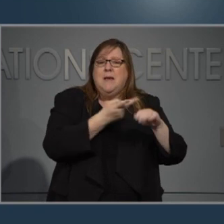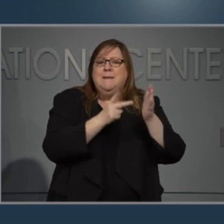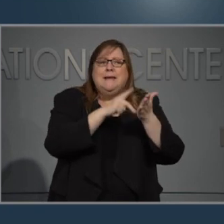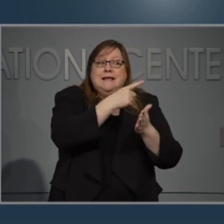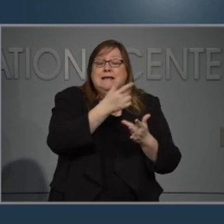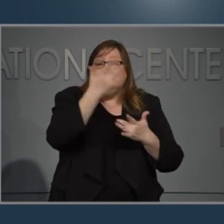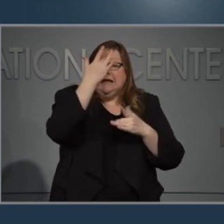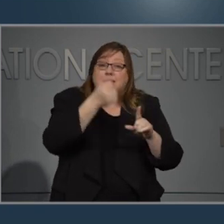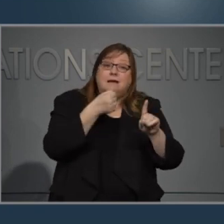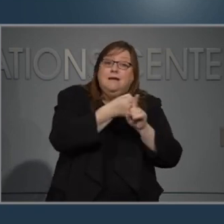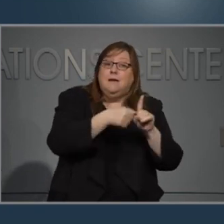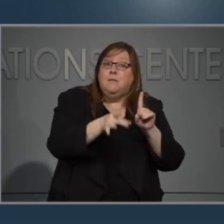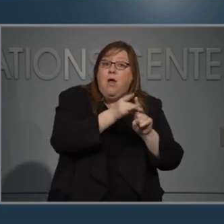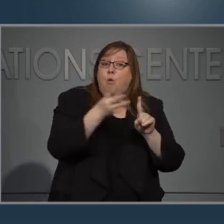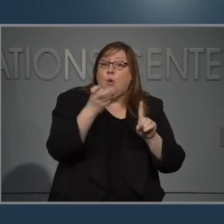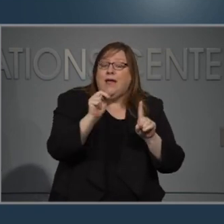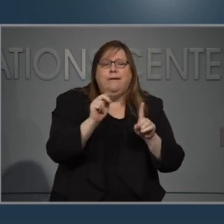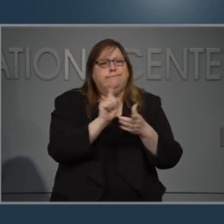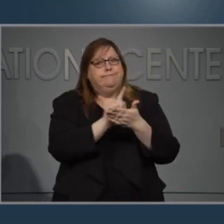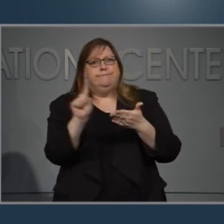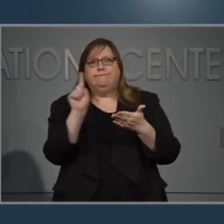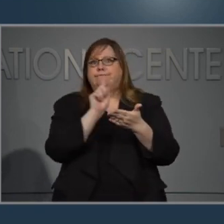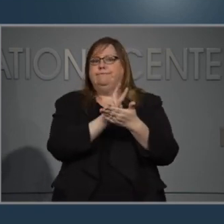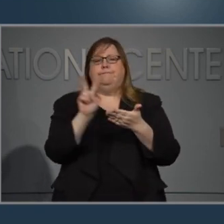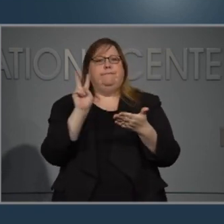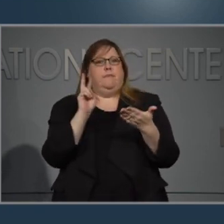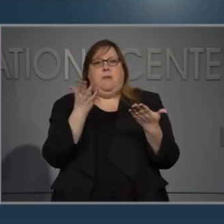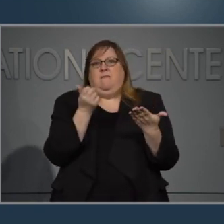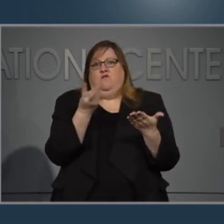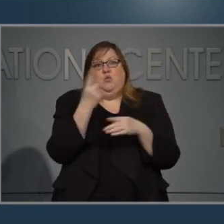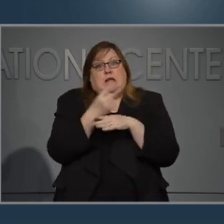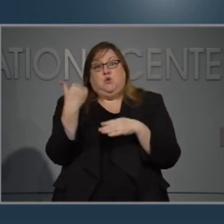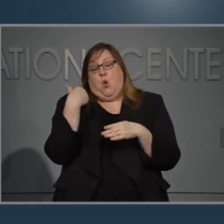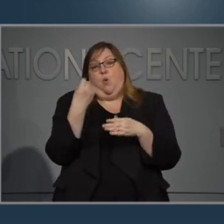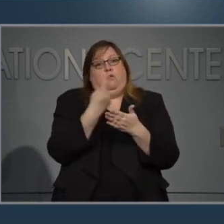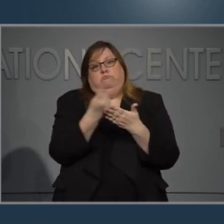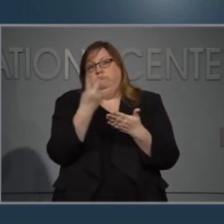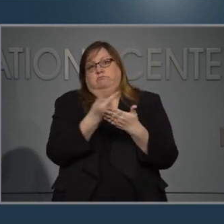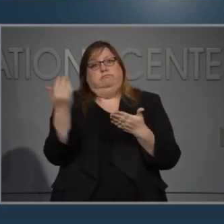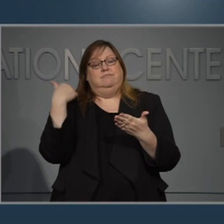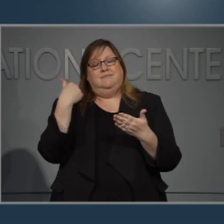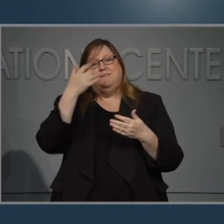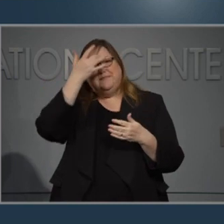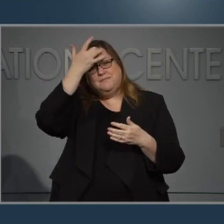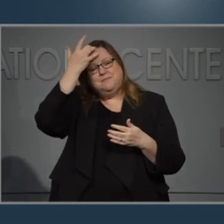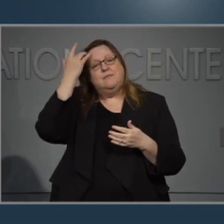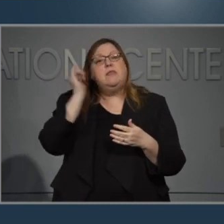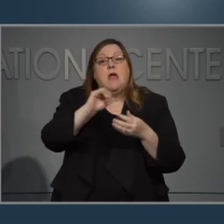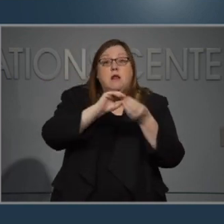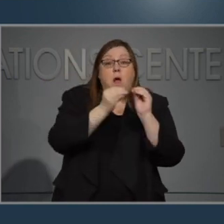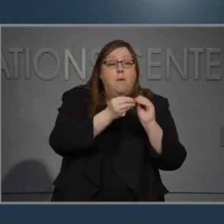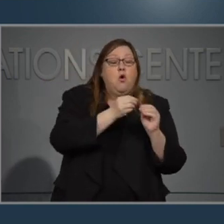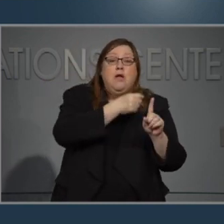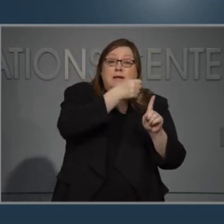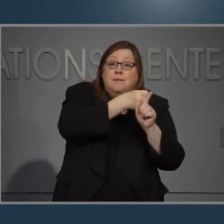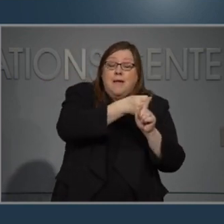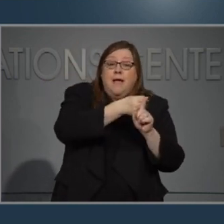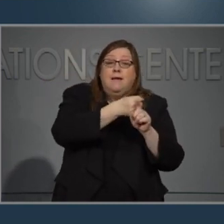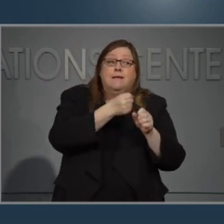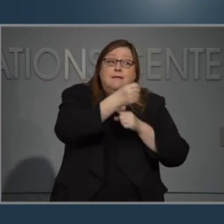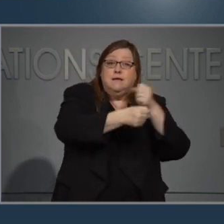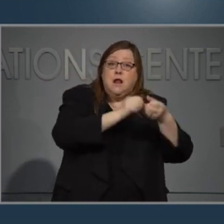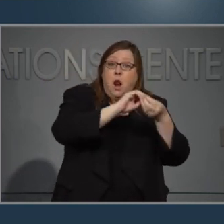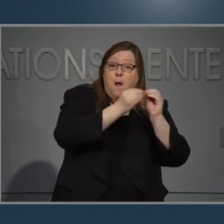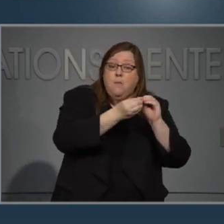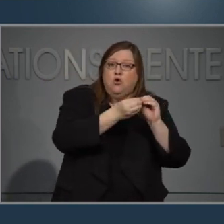weeks ago. That's why we call this a lagging indicator. With daily case counts continuing to go up, we know we